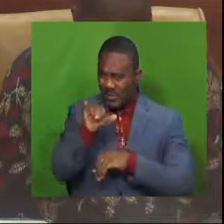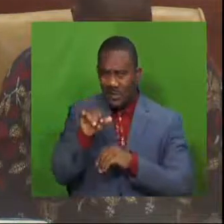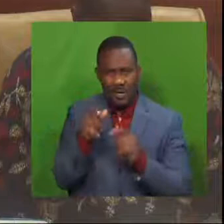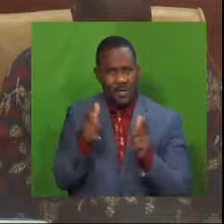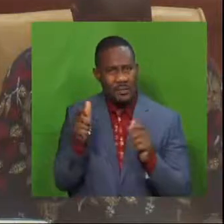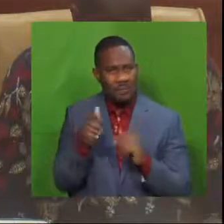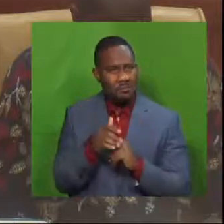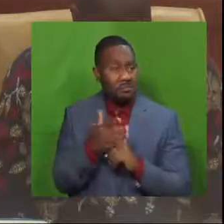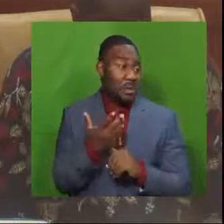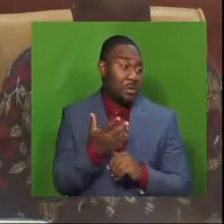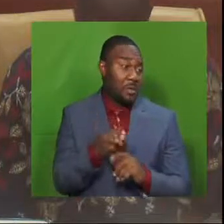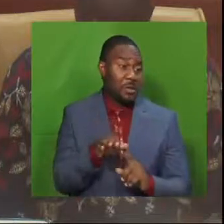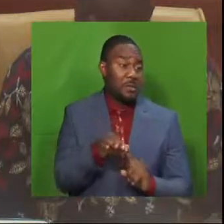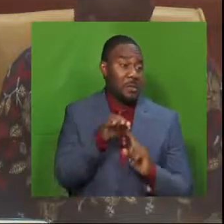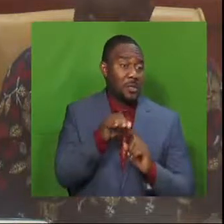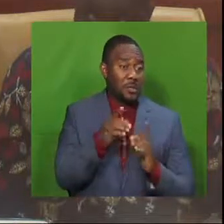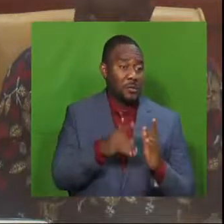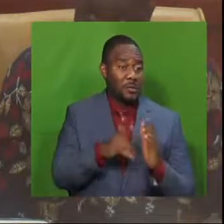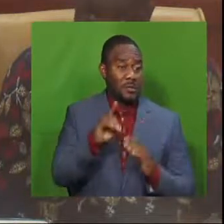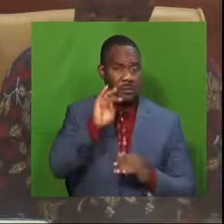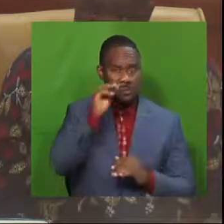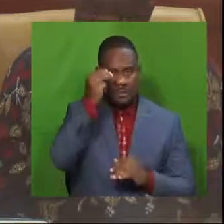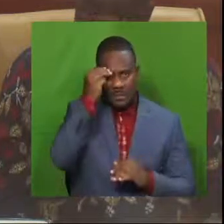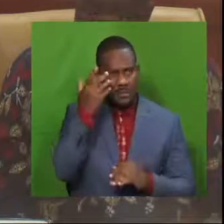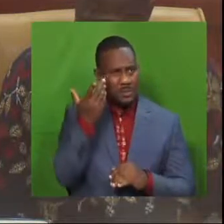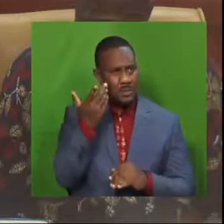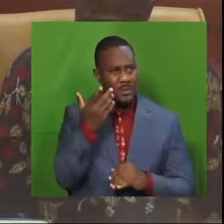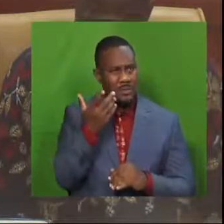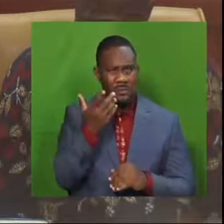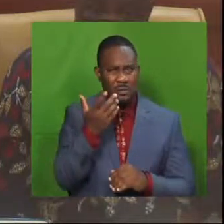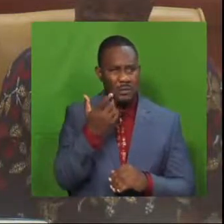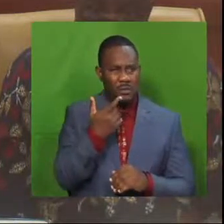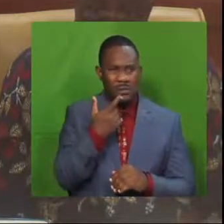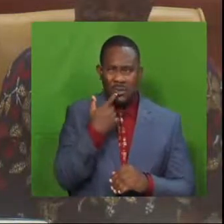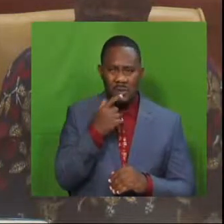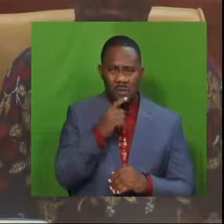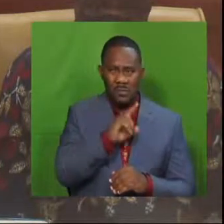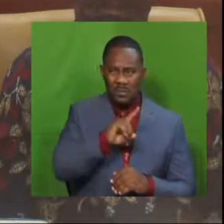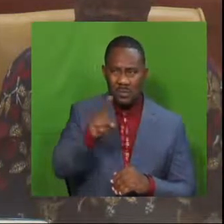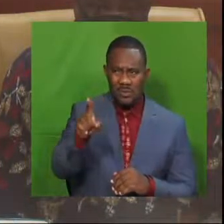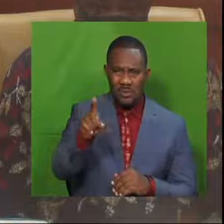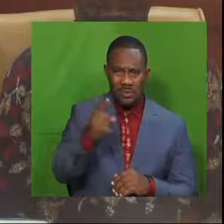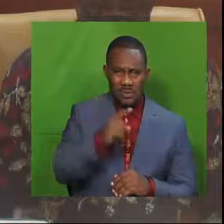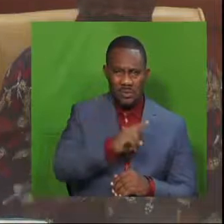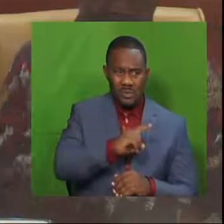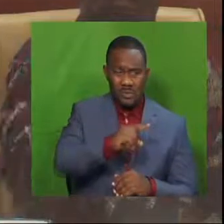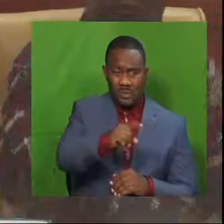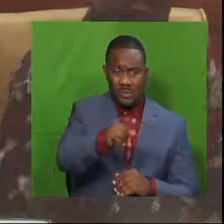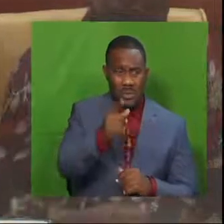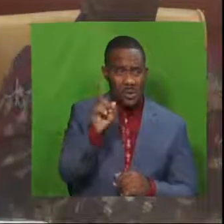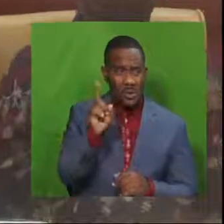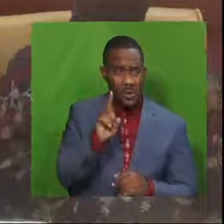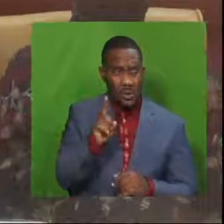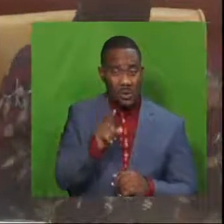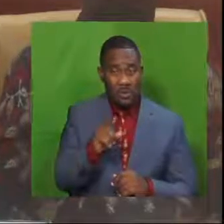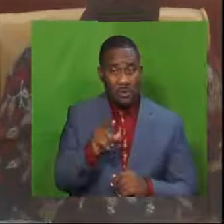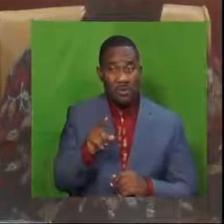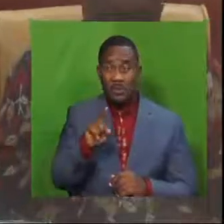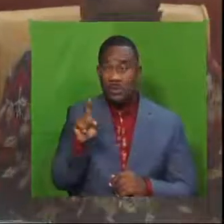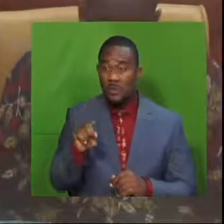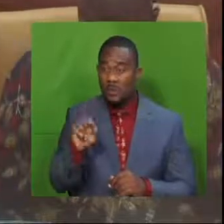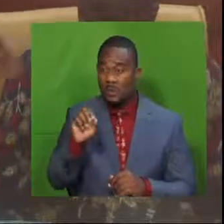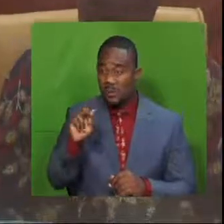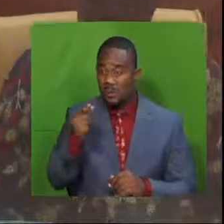Special Development Ministry, where do we direct or who do we direct the question to? On the Zongo Development Fund, it's a